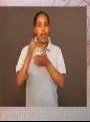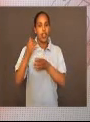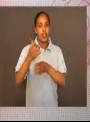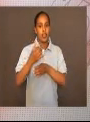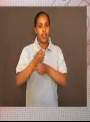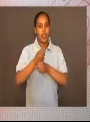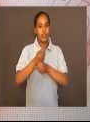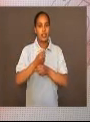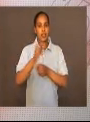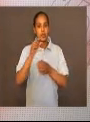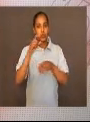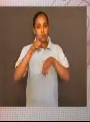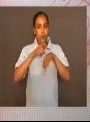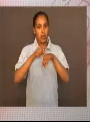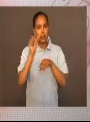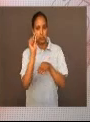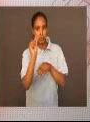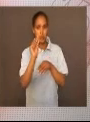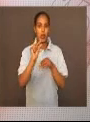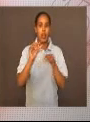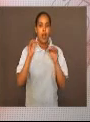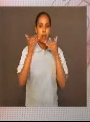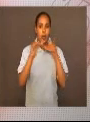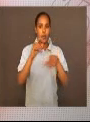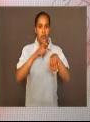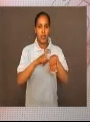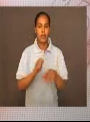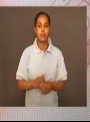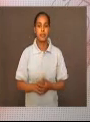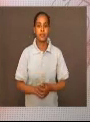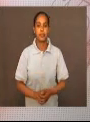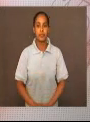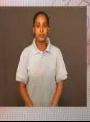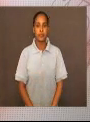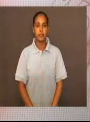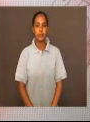take place during a small amount of time.